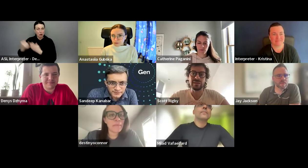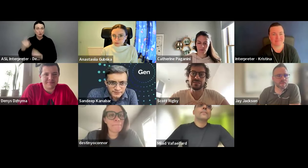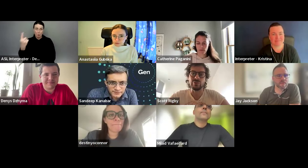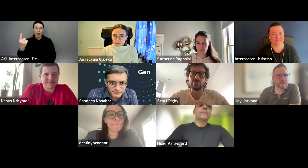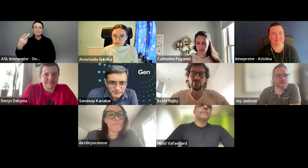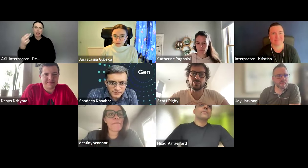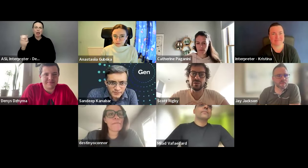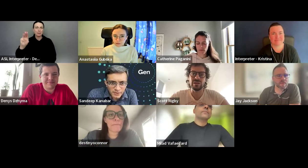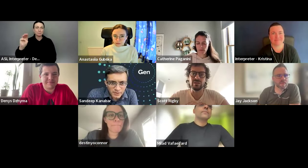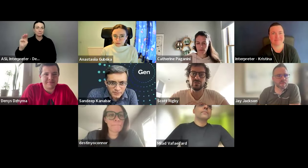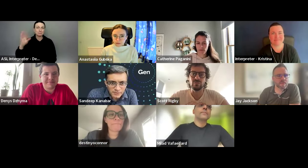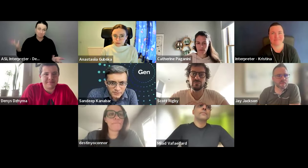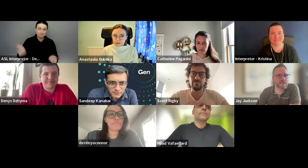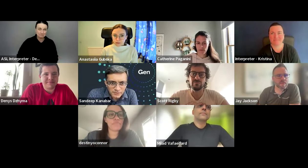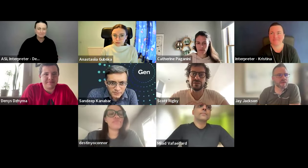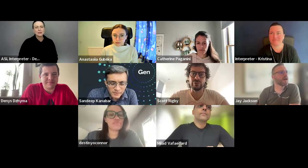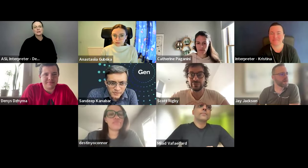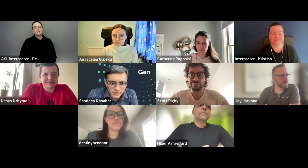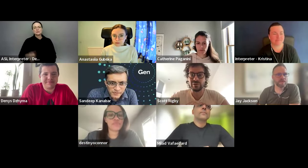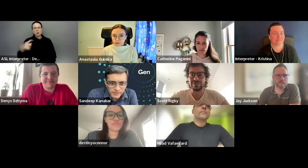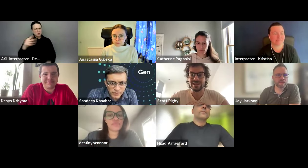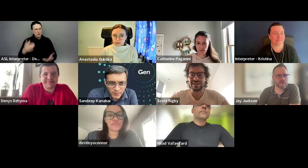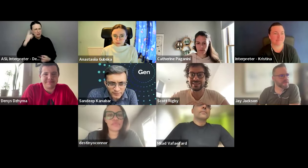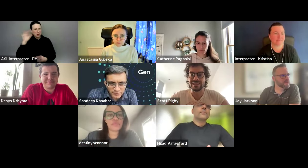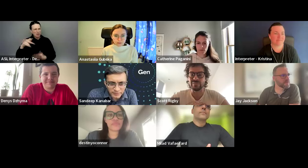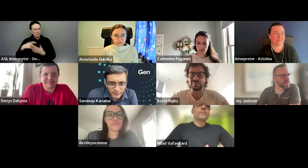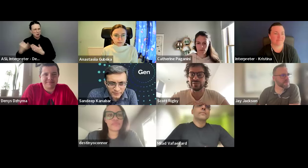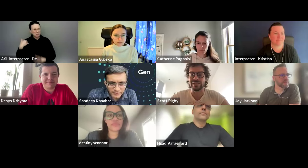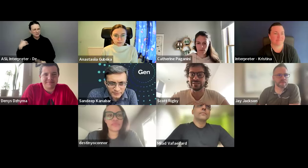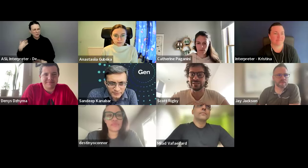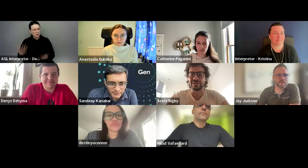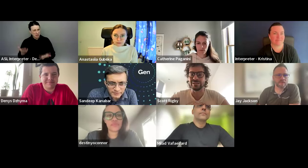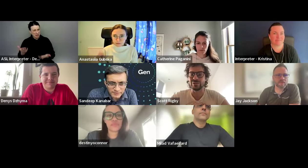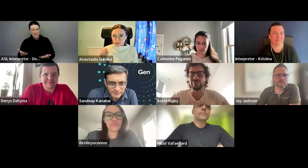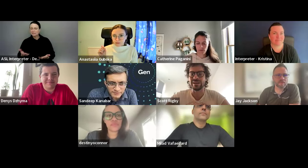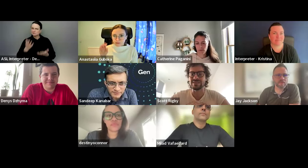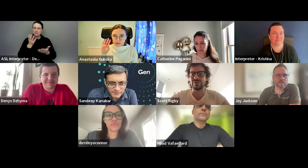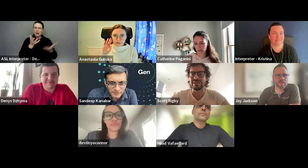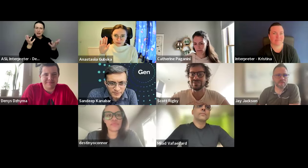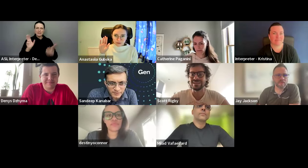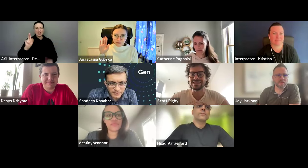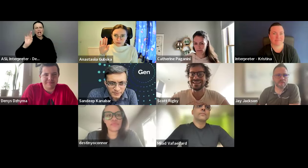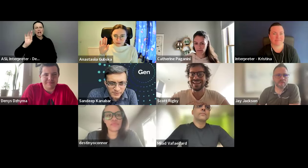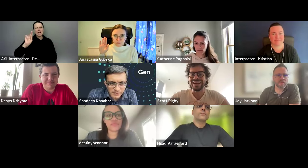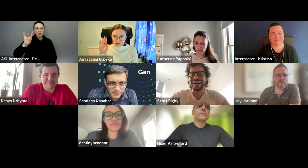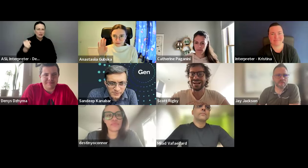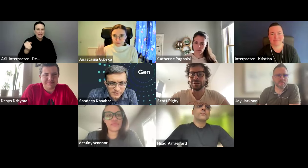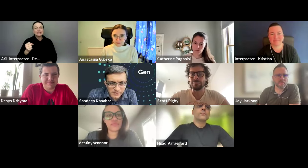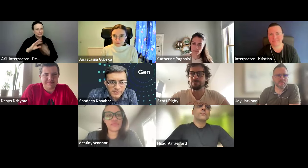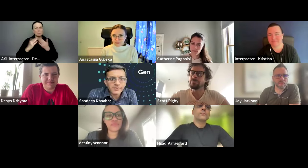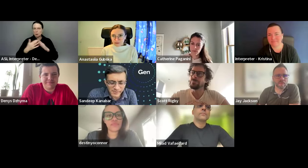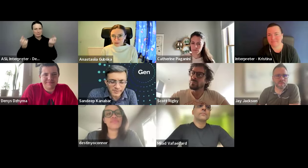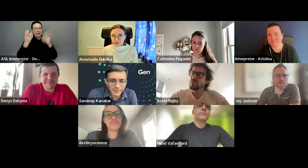Helm. So you may have heard of this project. A lot of people in the cloud in the Kubernetes community use it.